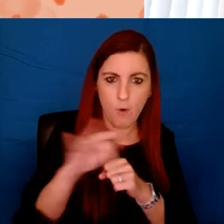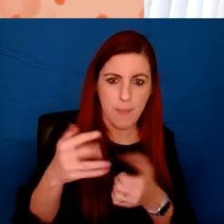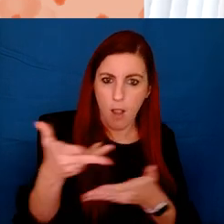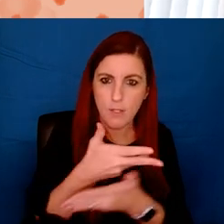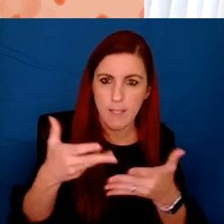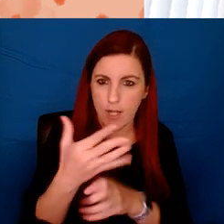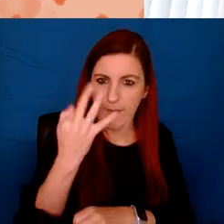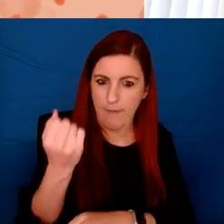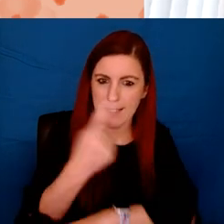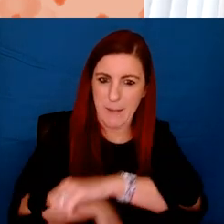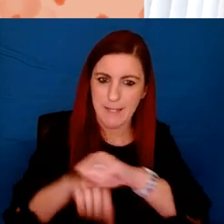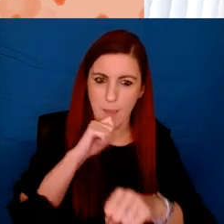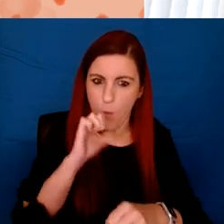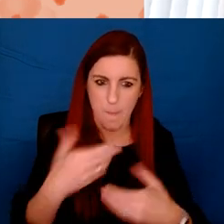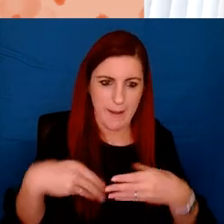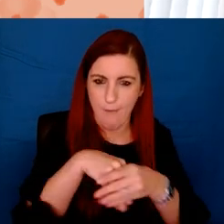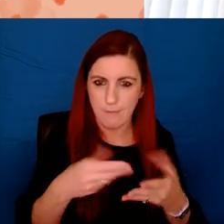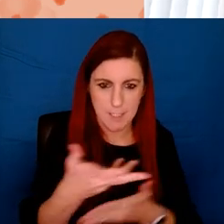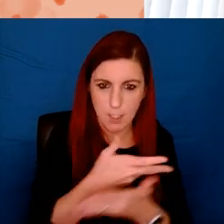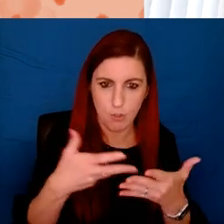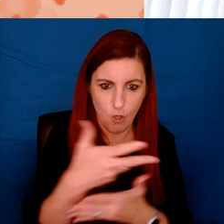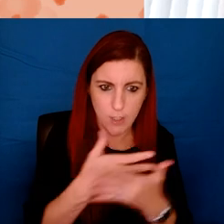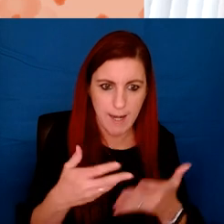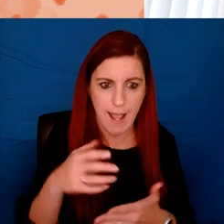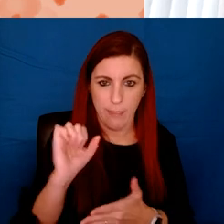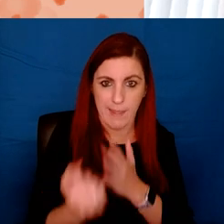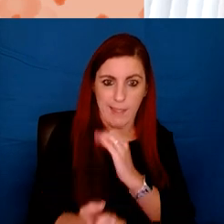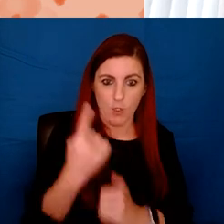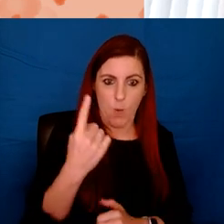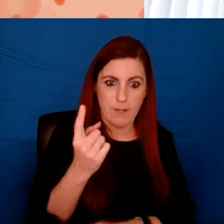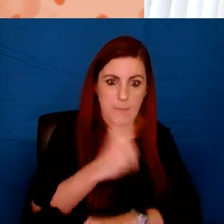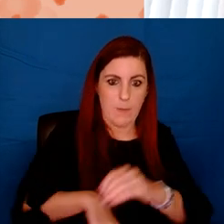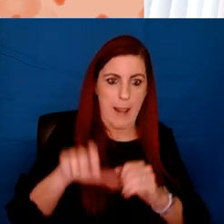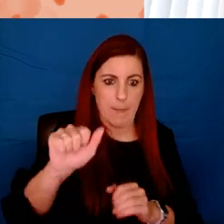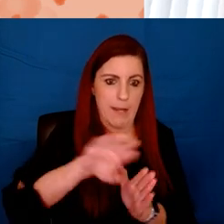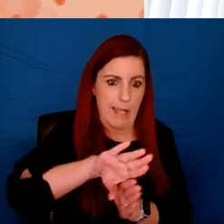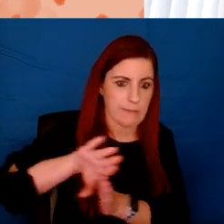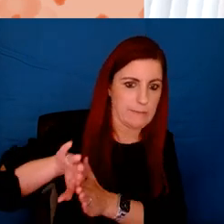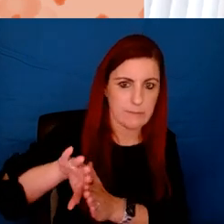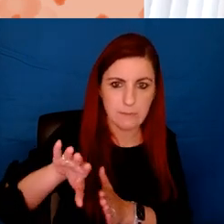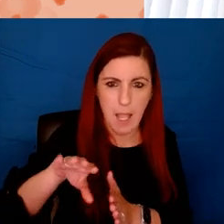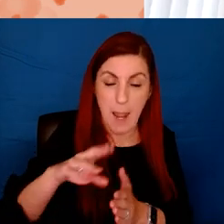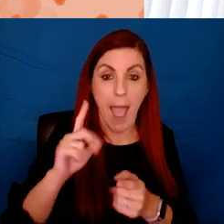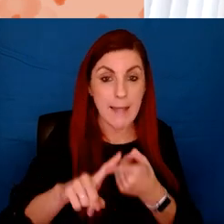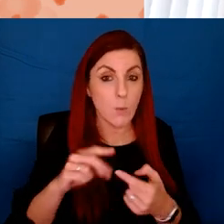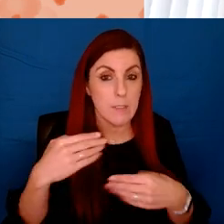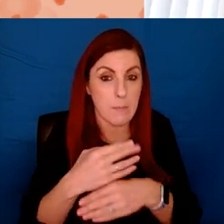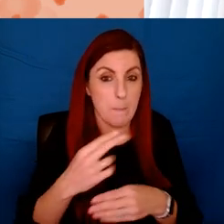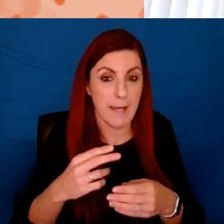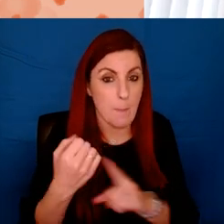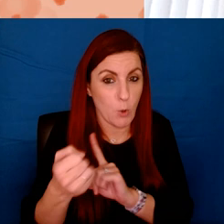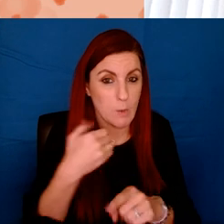either side of the discussion, and were, you know, the issue of disability was being sort of used and abused by both sides as